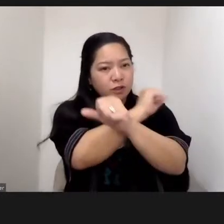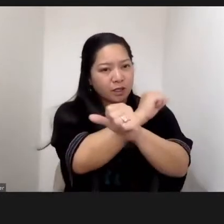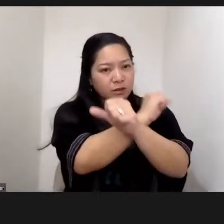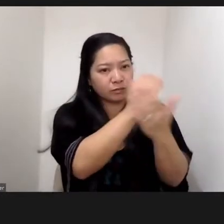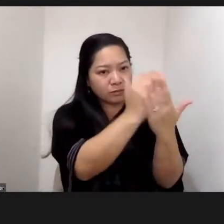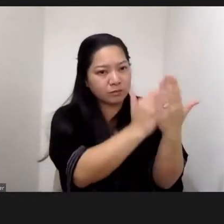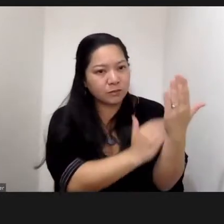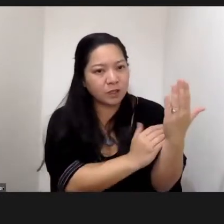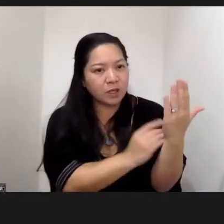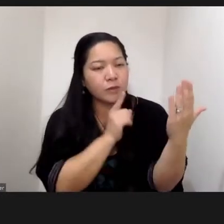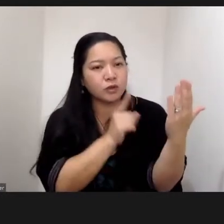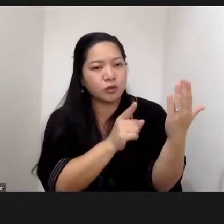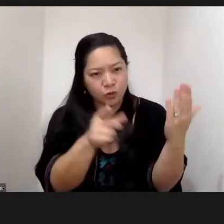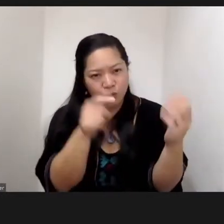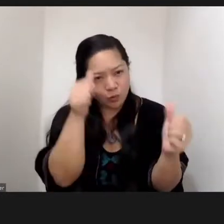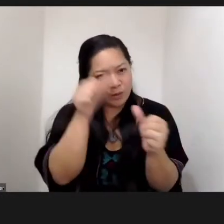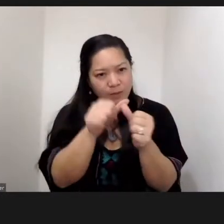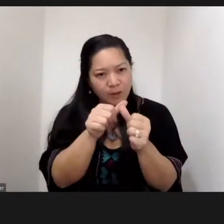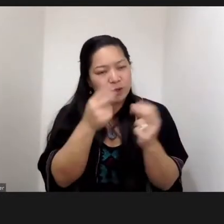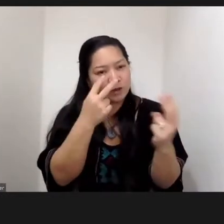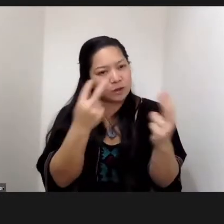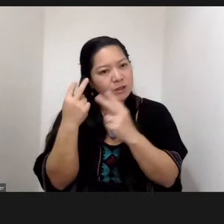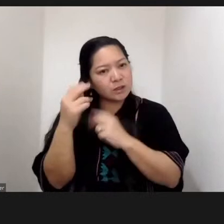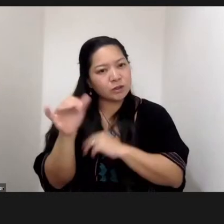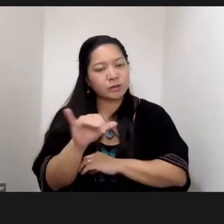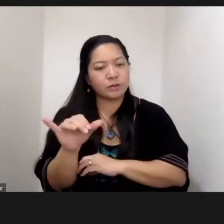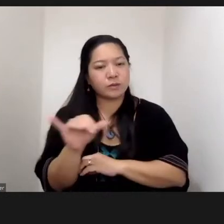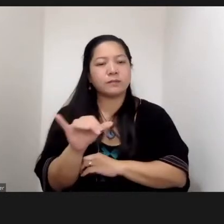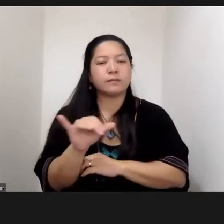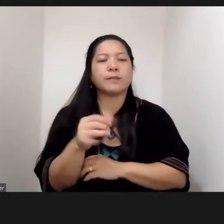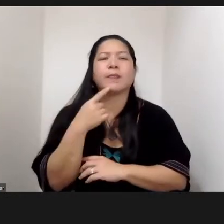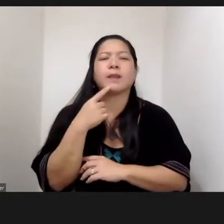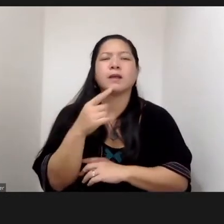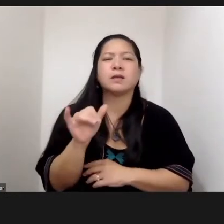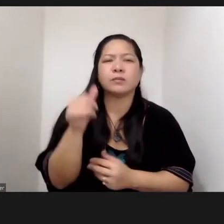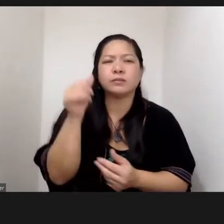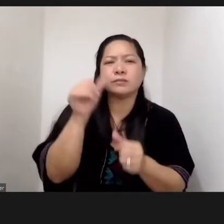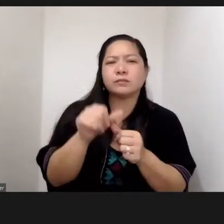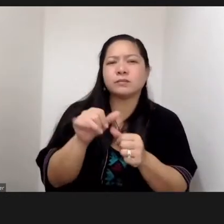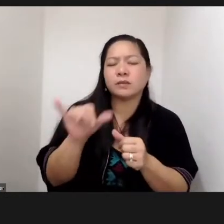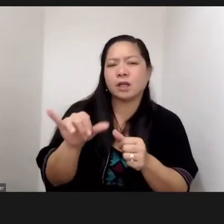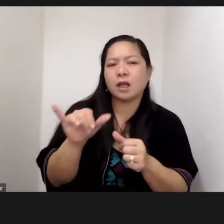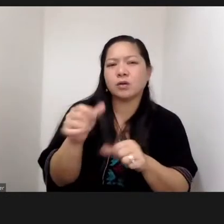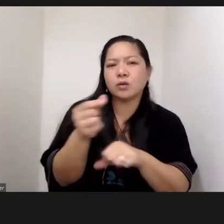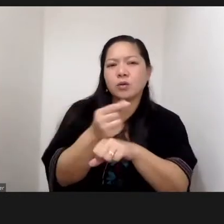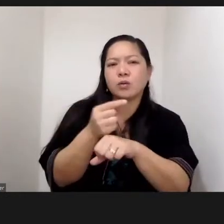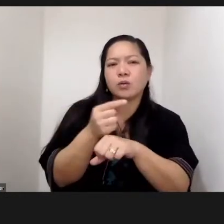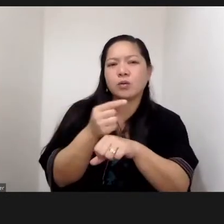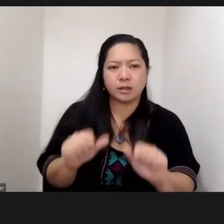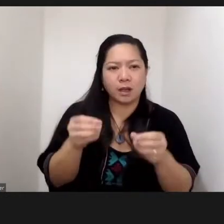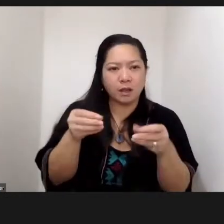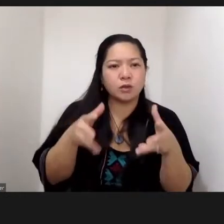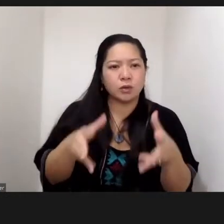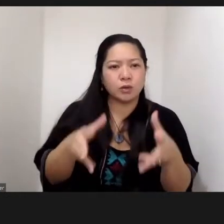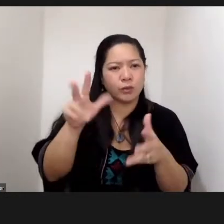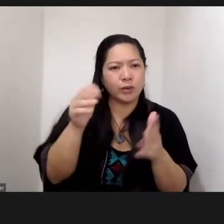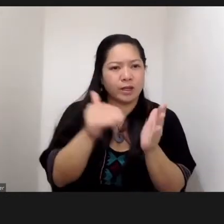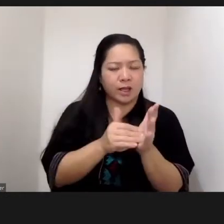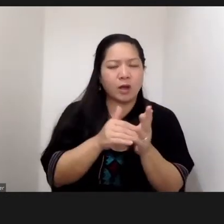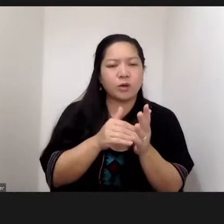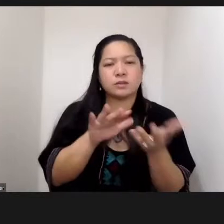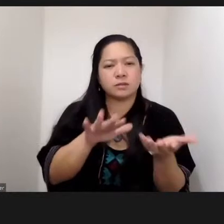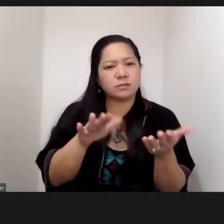am sure you remember it too. They said that Guam could lose 3,000